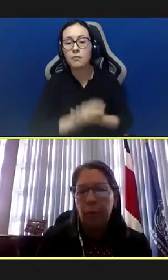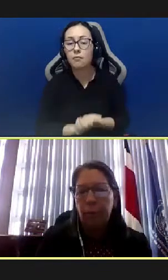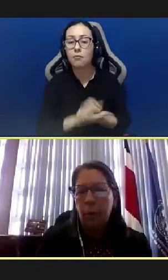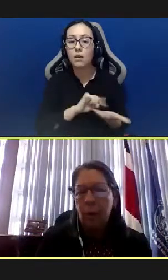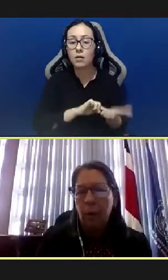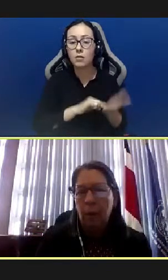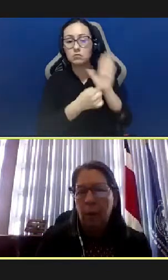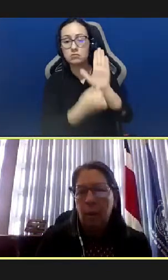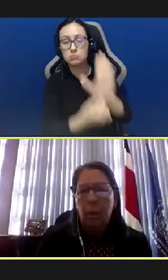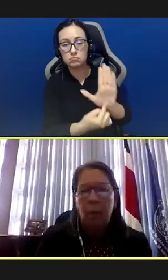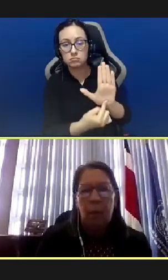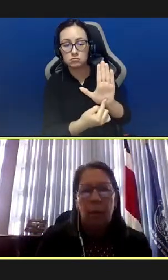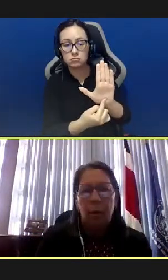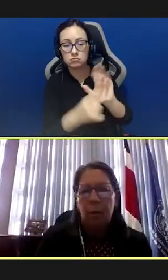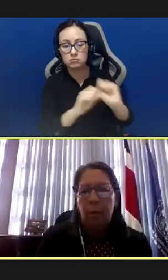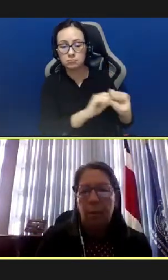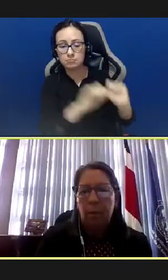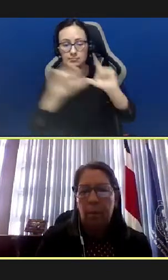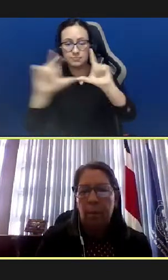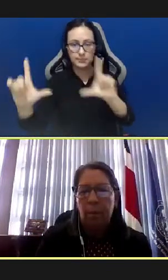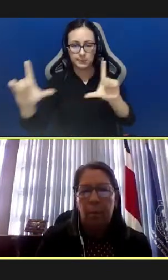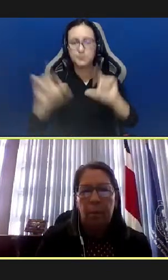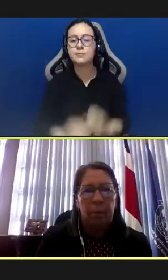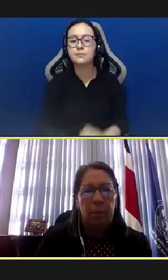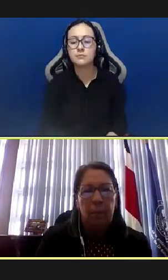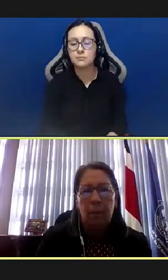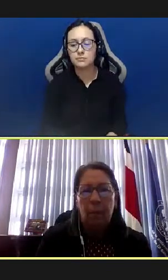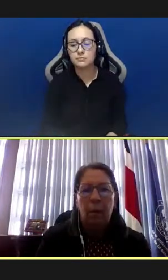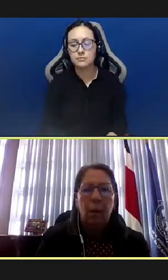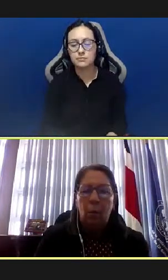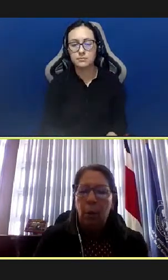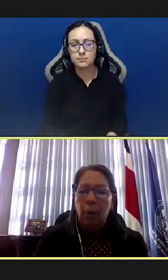I'm going to share the presentation with you that I have.